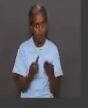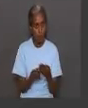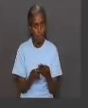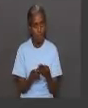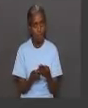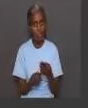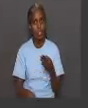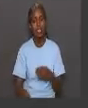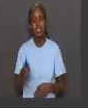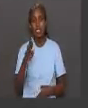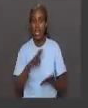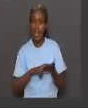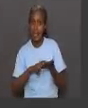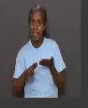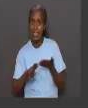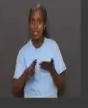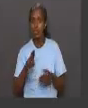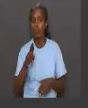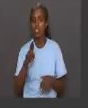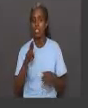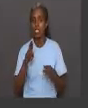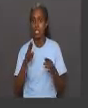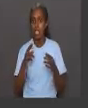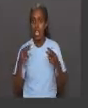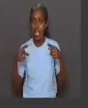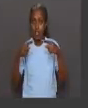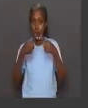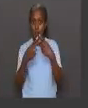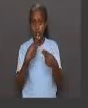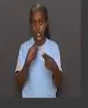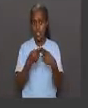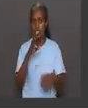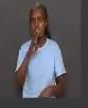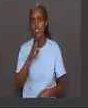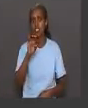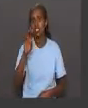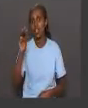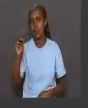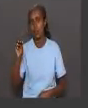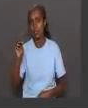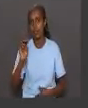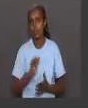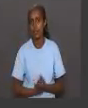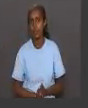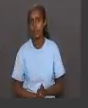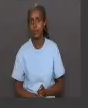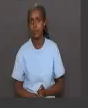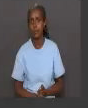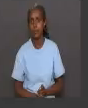Therefore, the radius of the cross section is 6 centimeters.